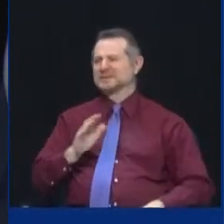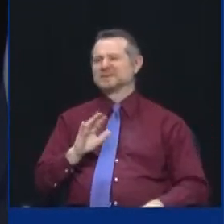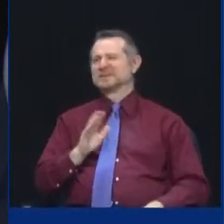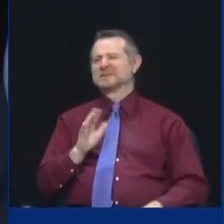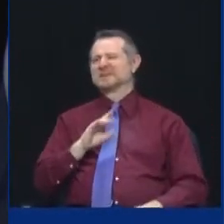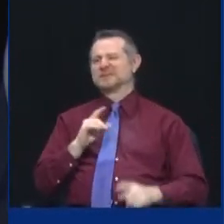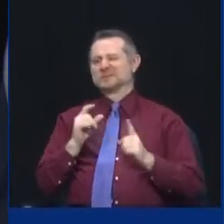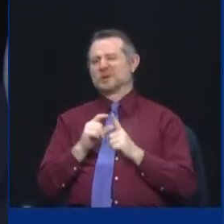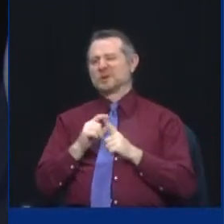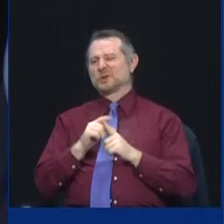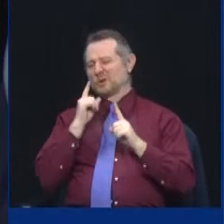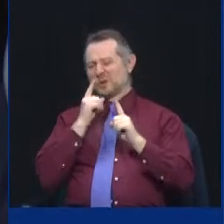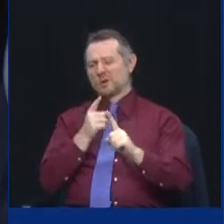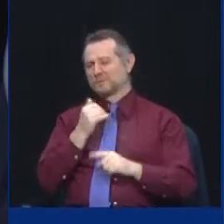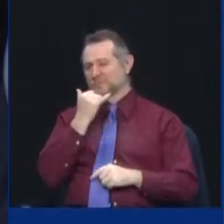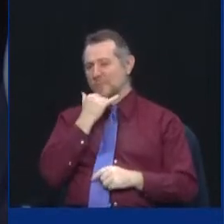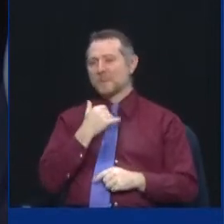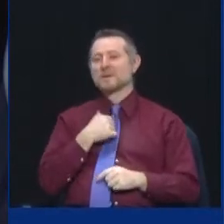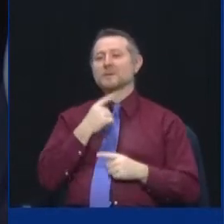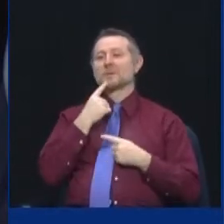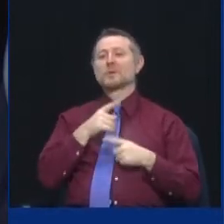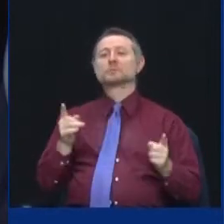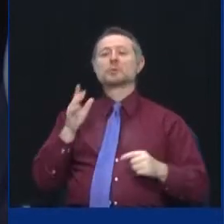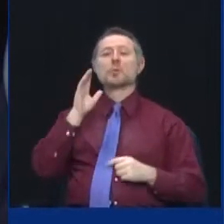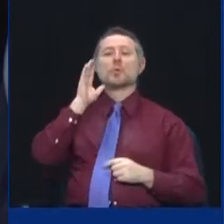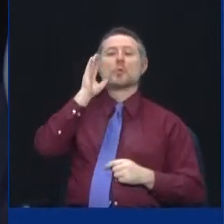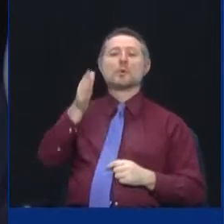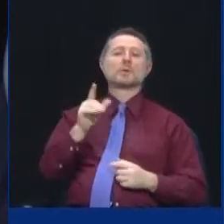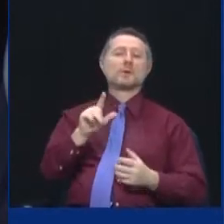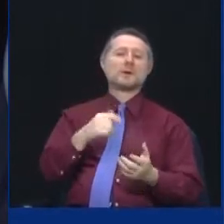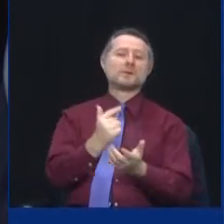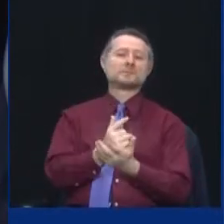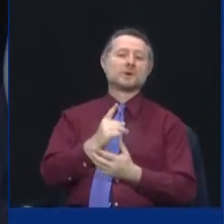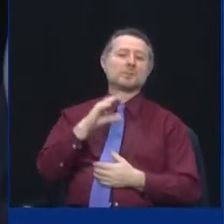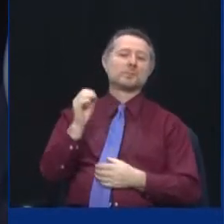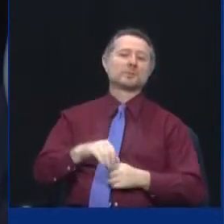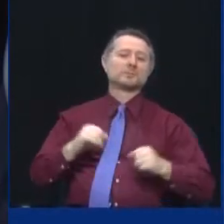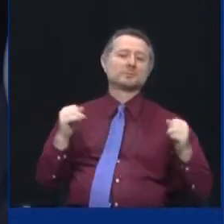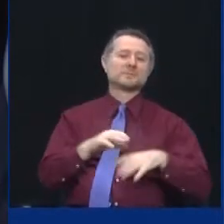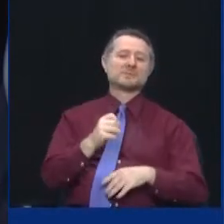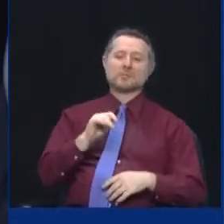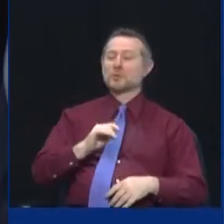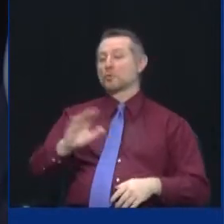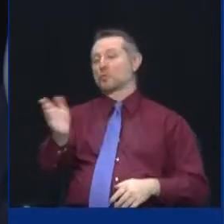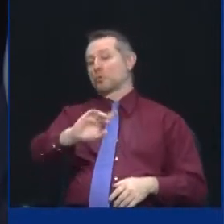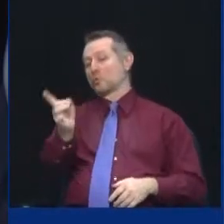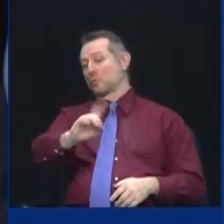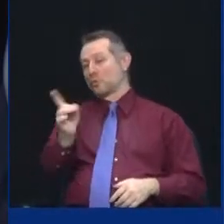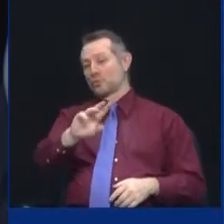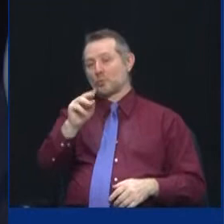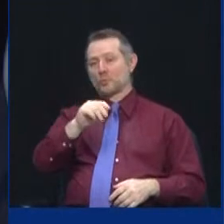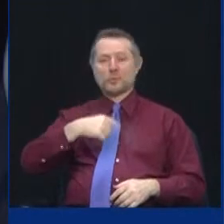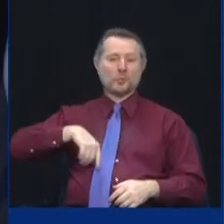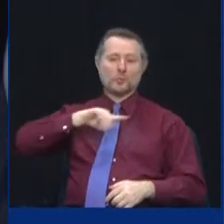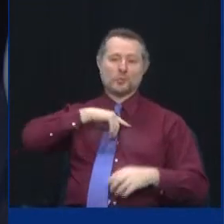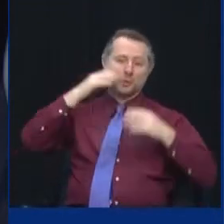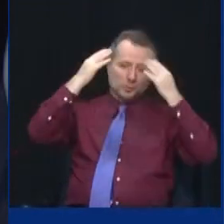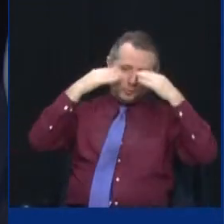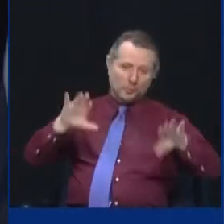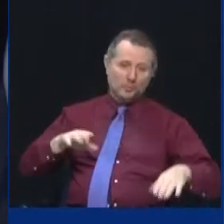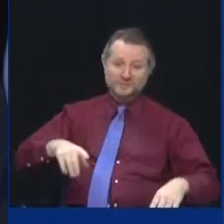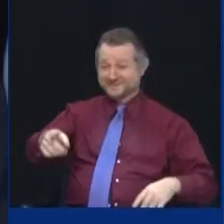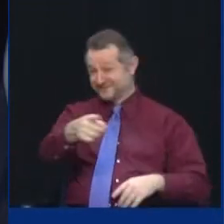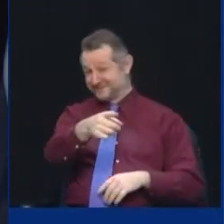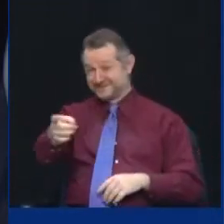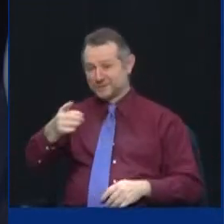to say in September we have 100%? No, because nobody knows. And anybody who heard me say in